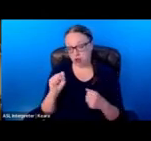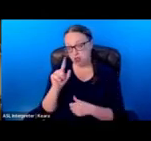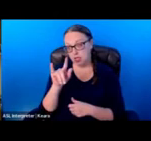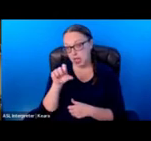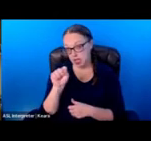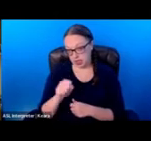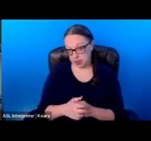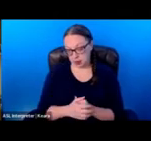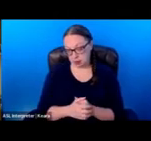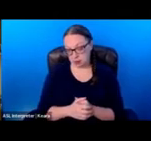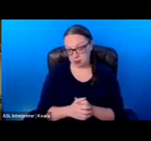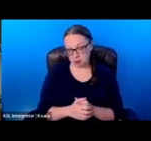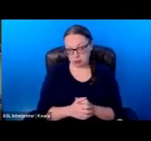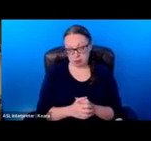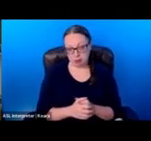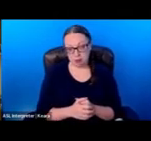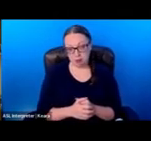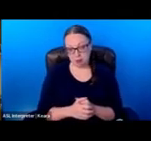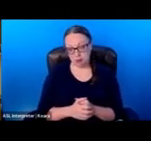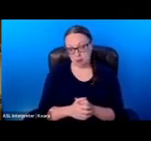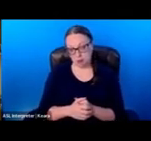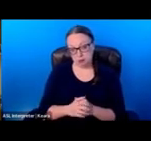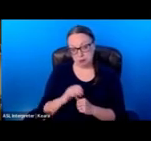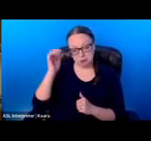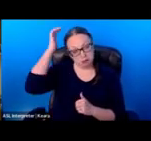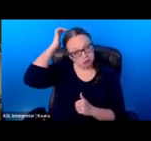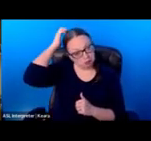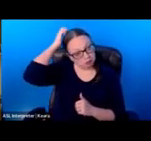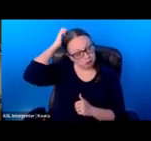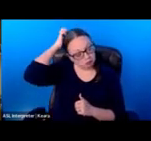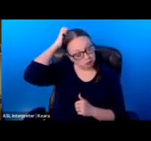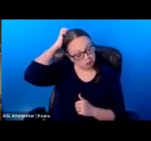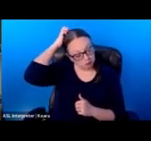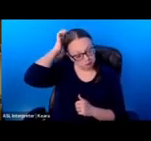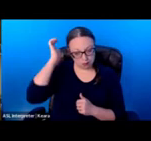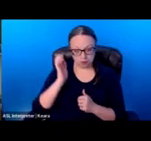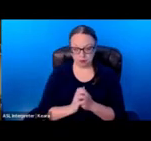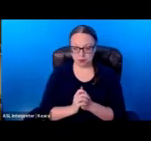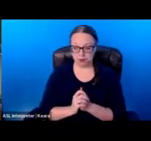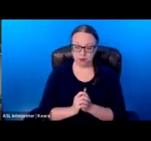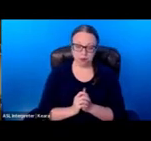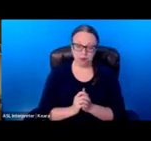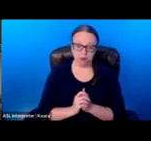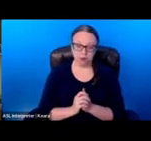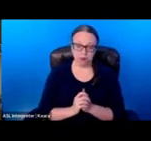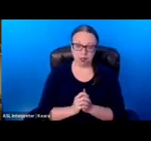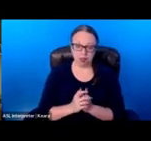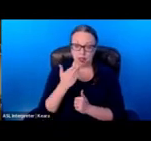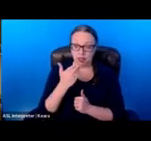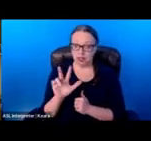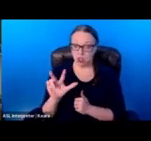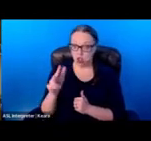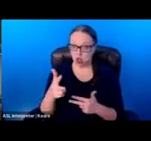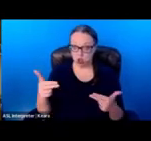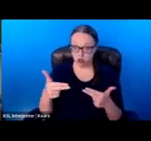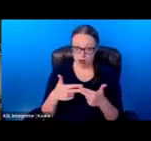Next slide, please. This is this third slide that